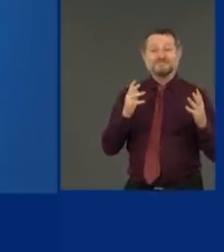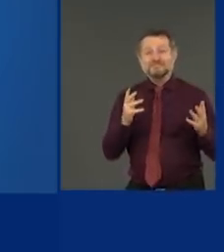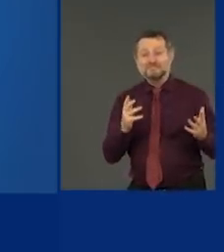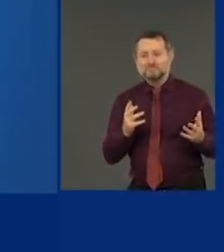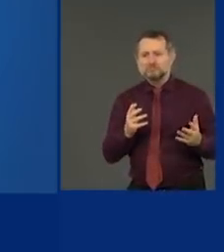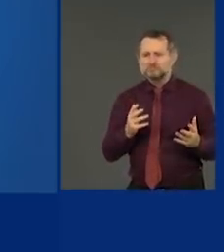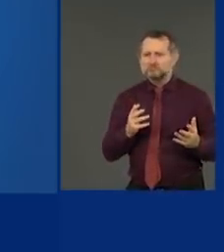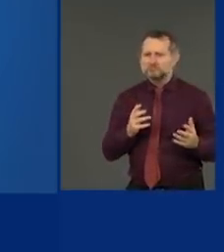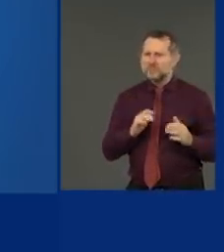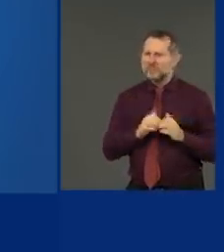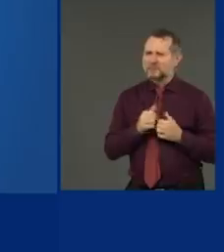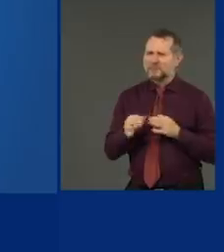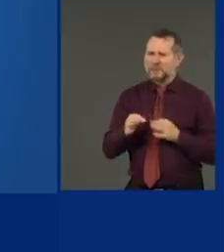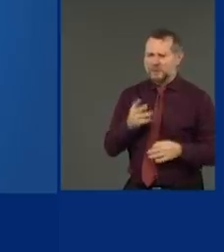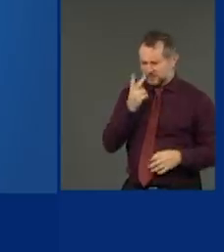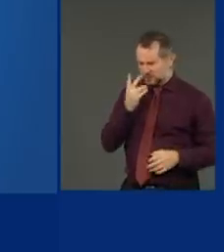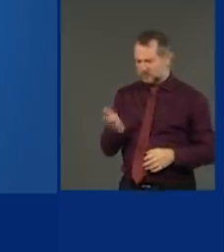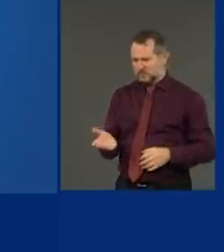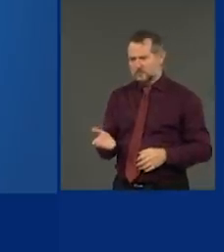How do you explain that?